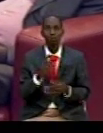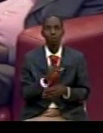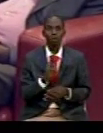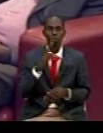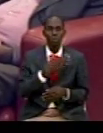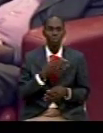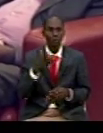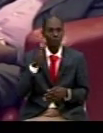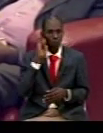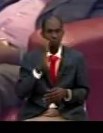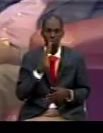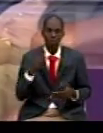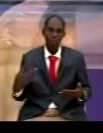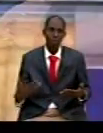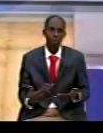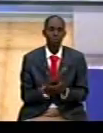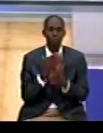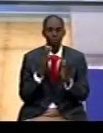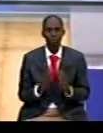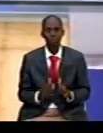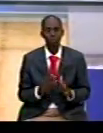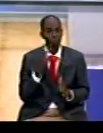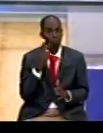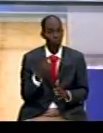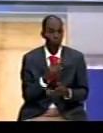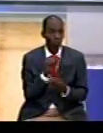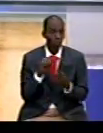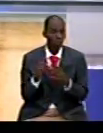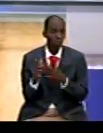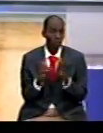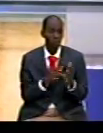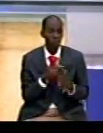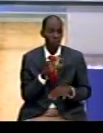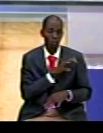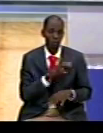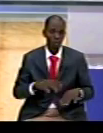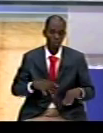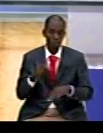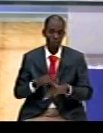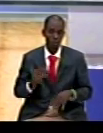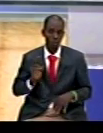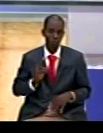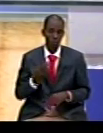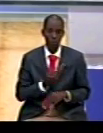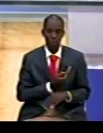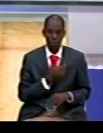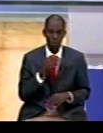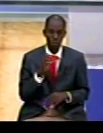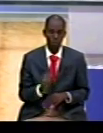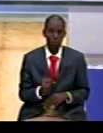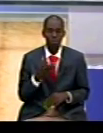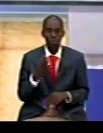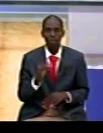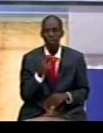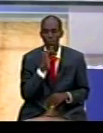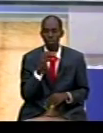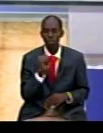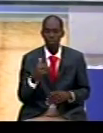be renewal. You know, when Jesus touches us, there is